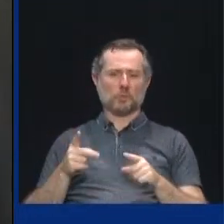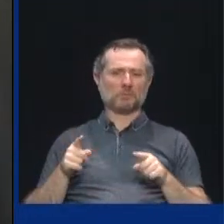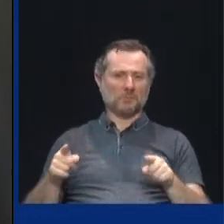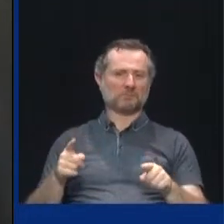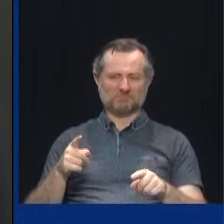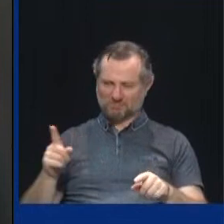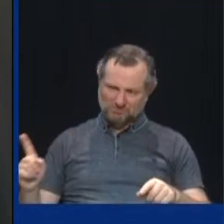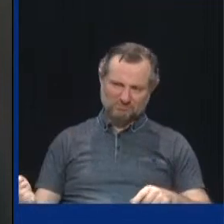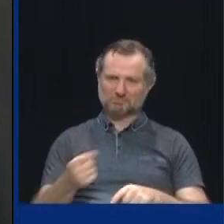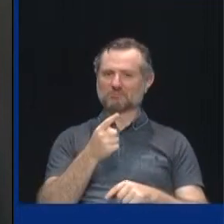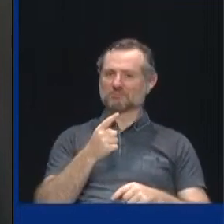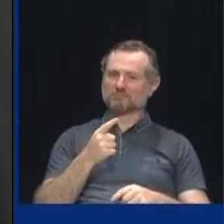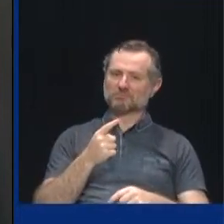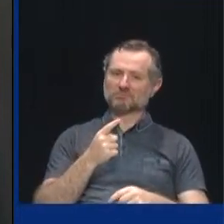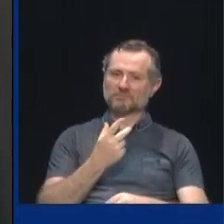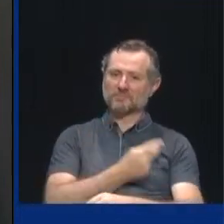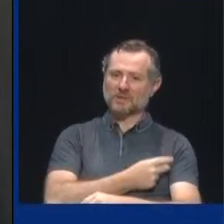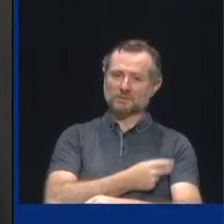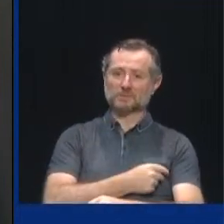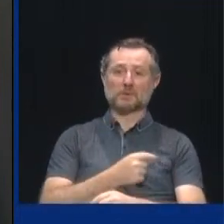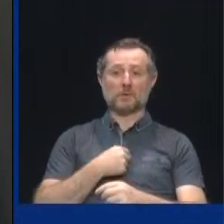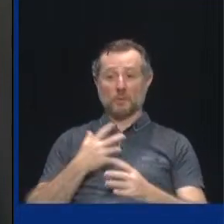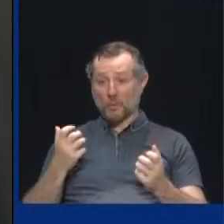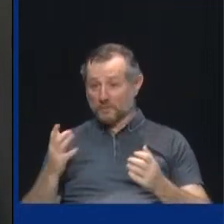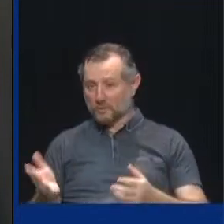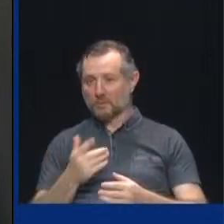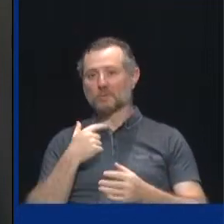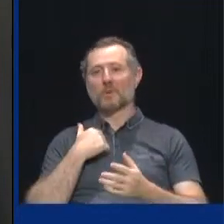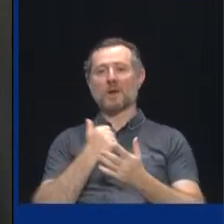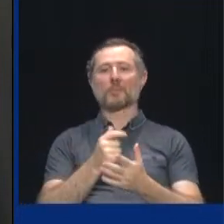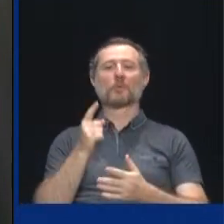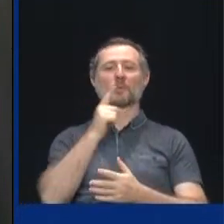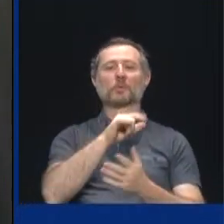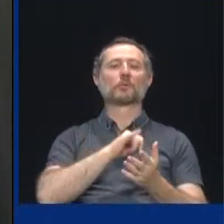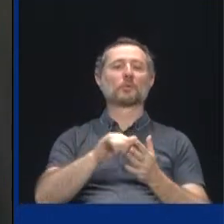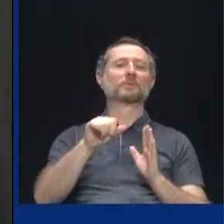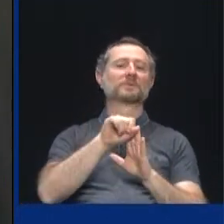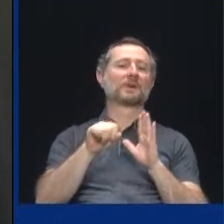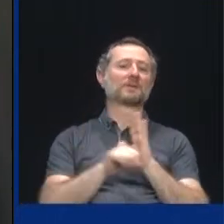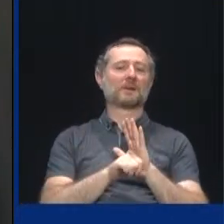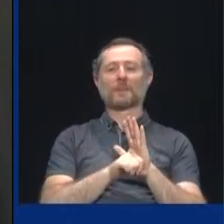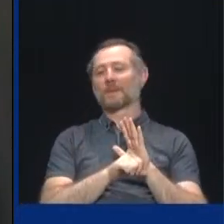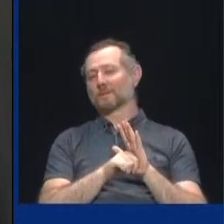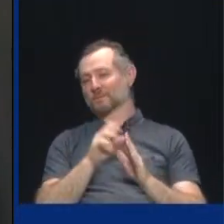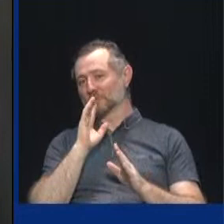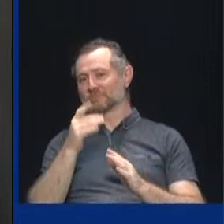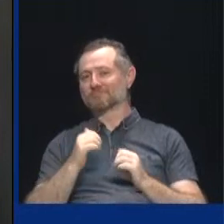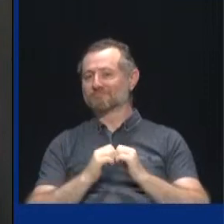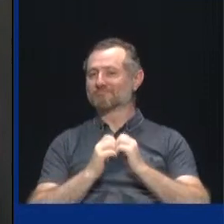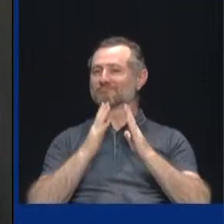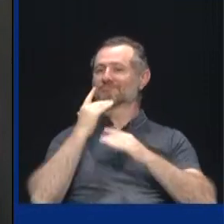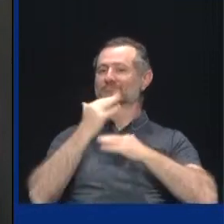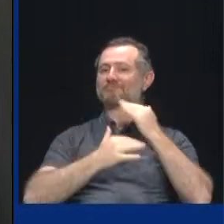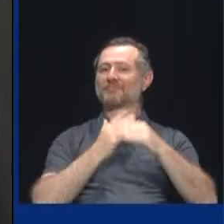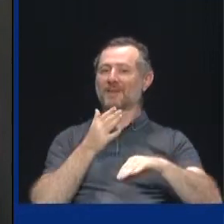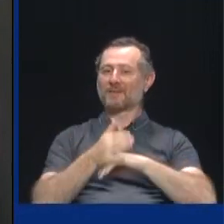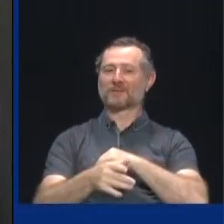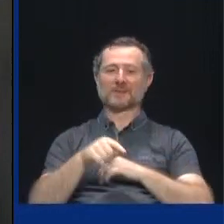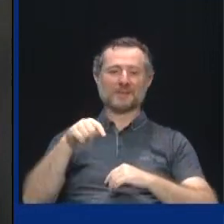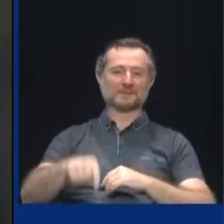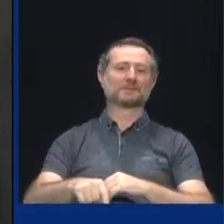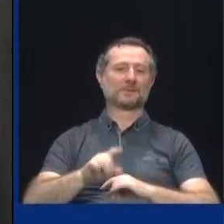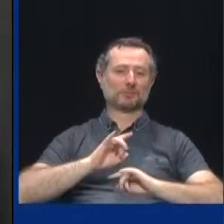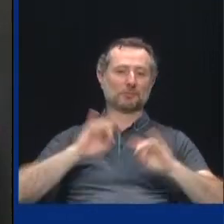the communities in New York State to rebuild our state after this horrible pandemic and to resume our lives. Thank you,